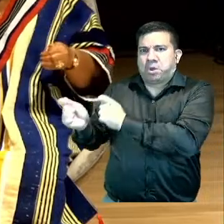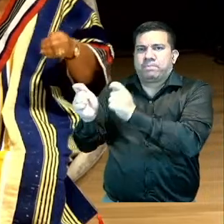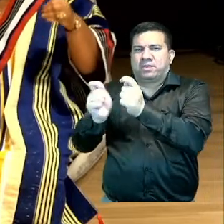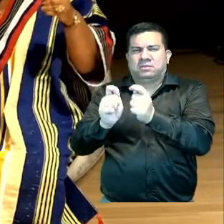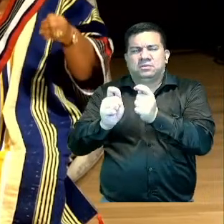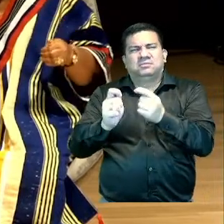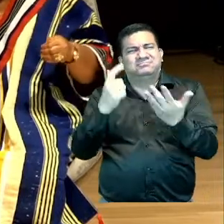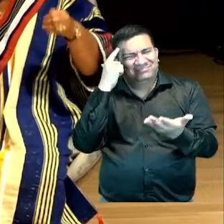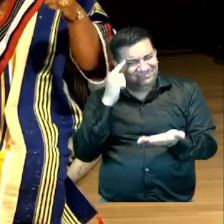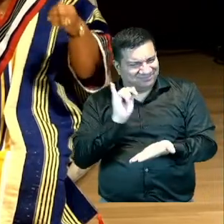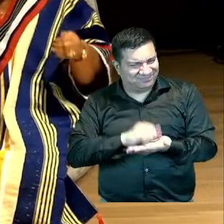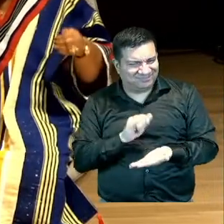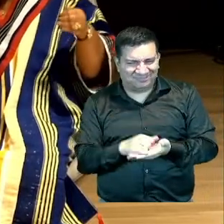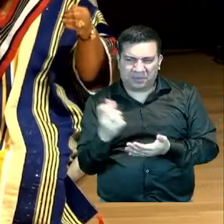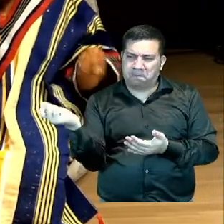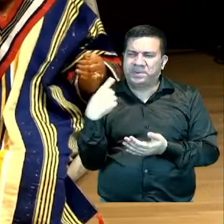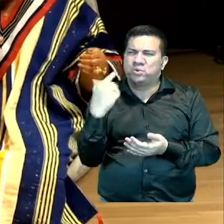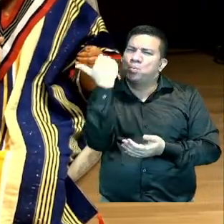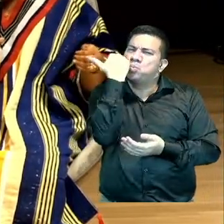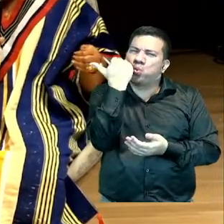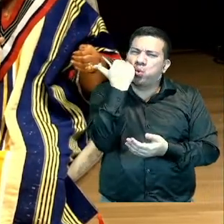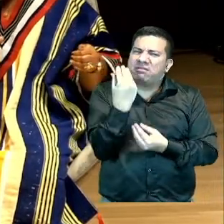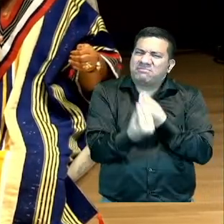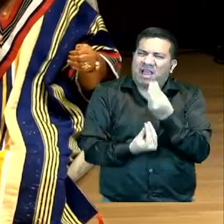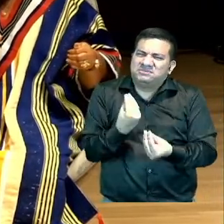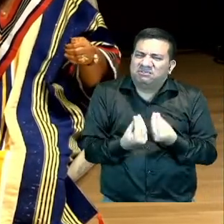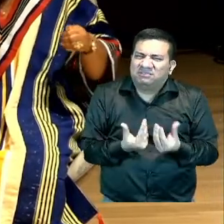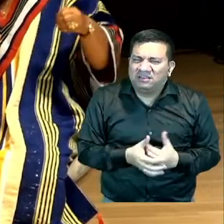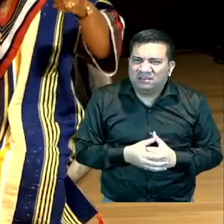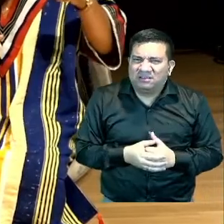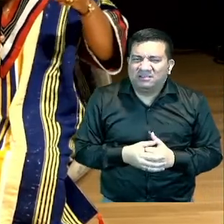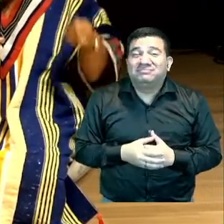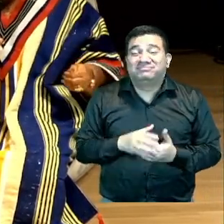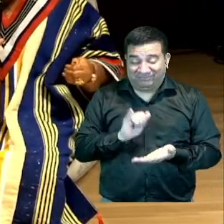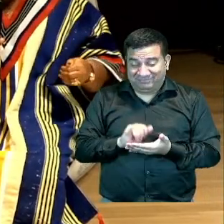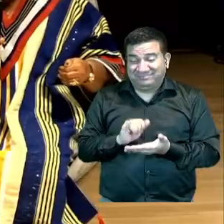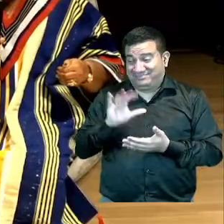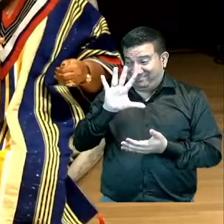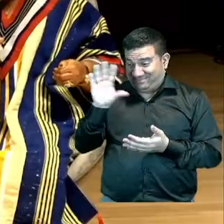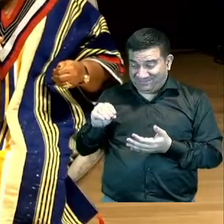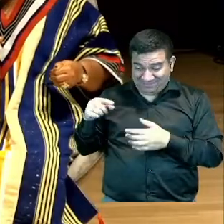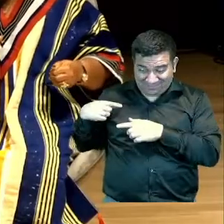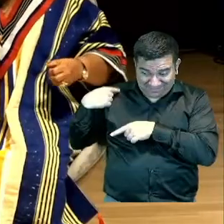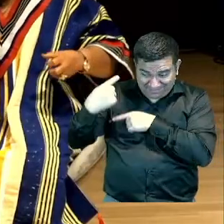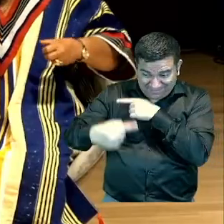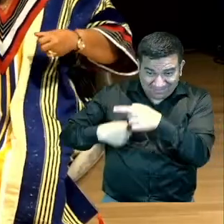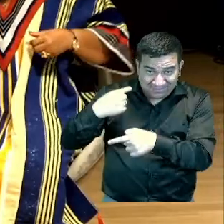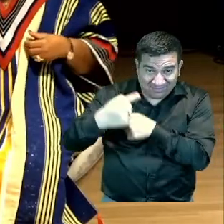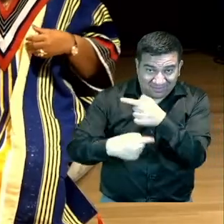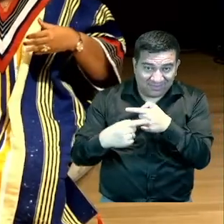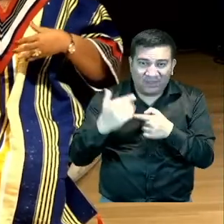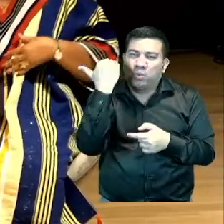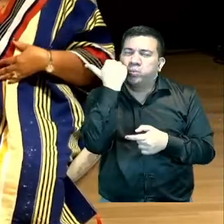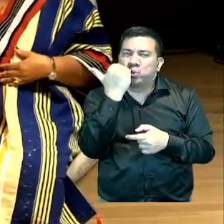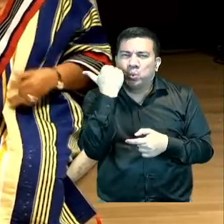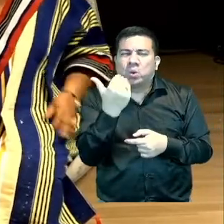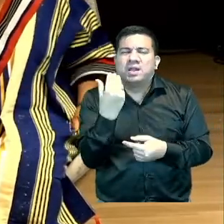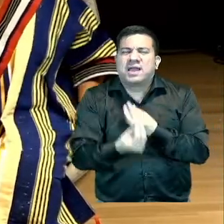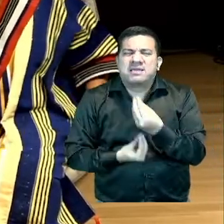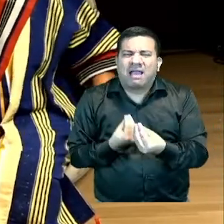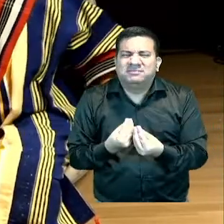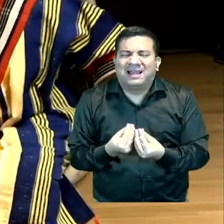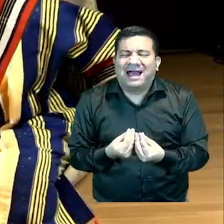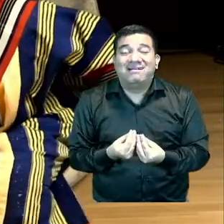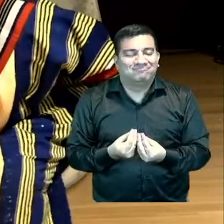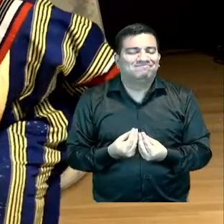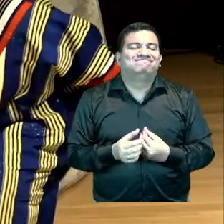women of Afro and African descent? What we do now is, as we have, I'm powerful.